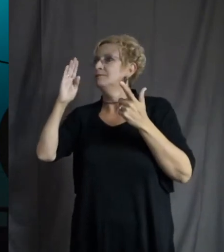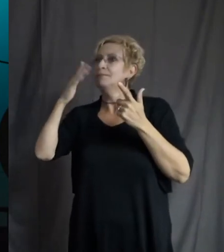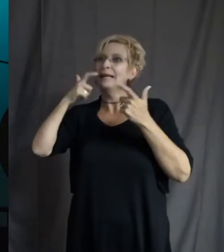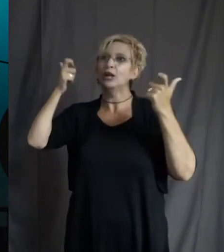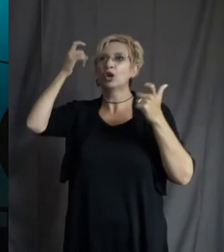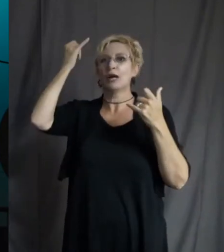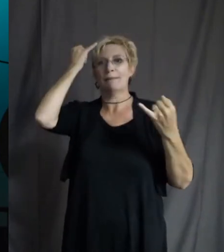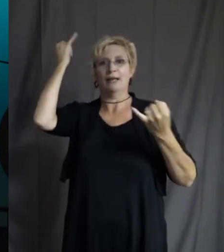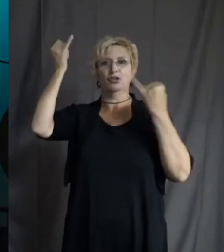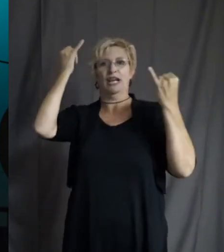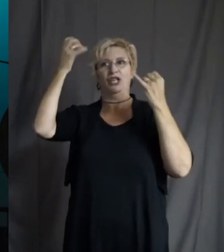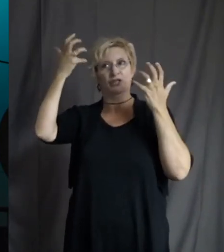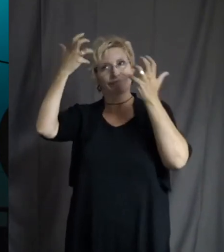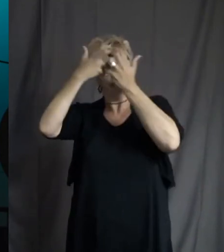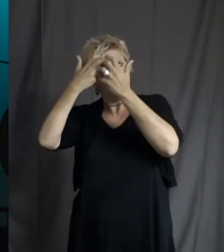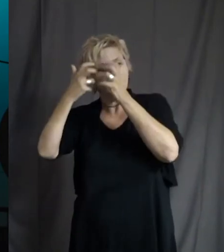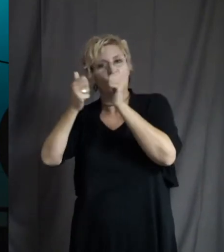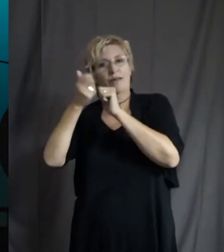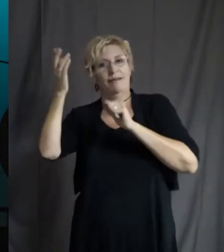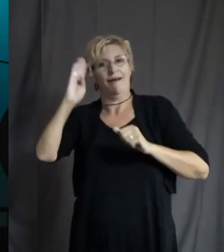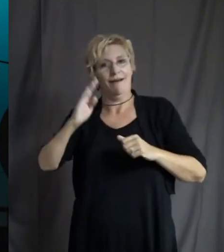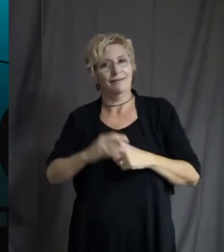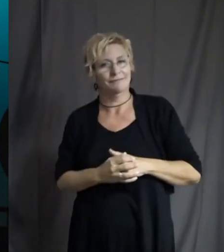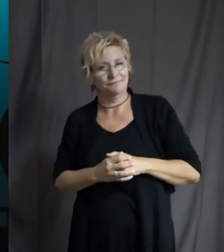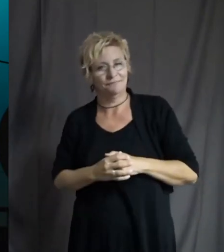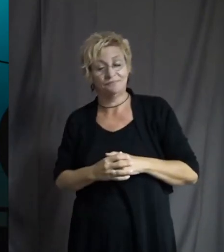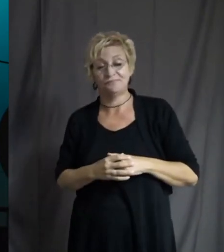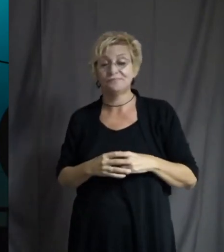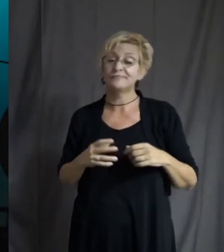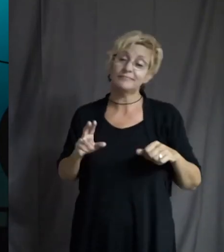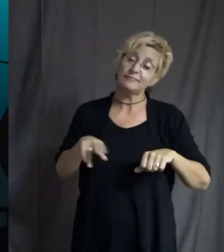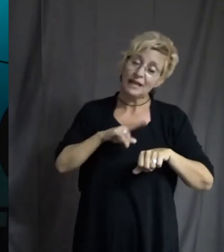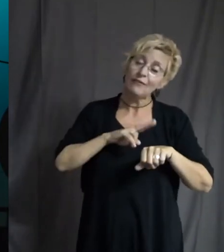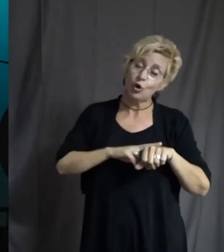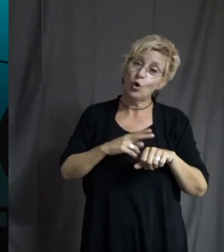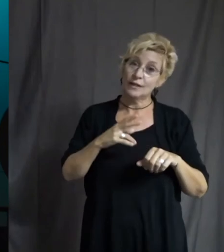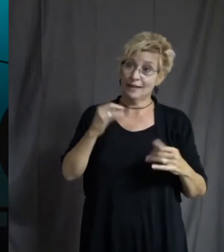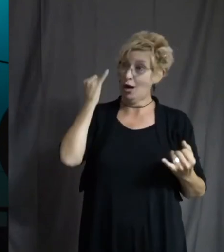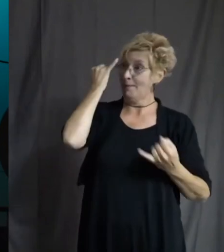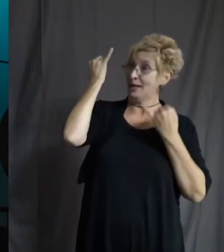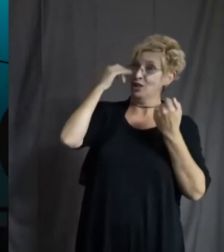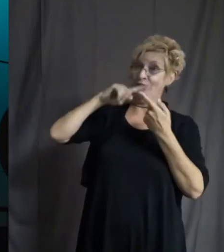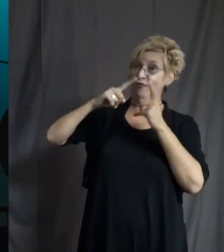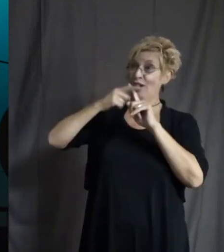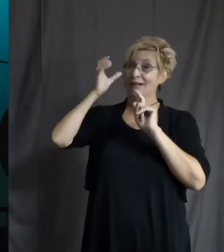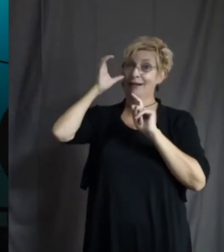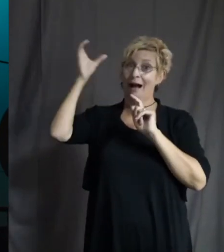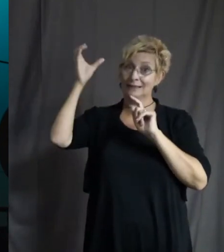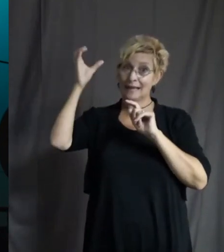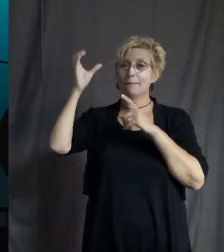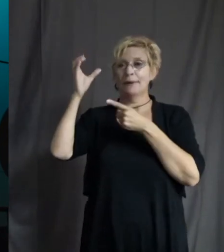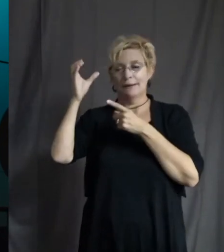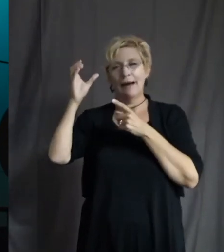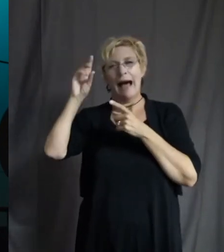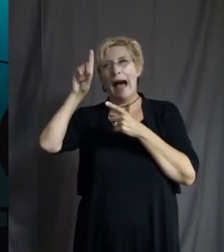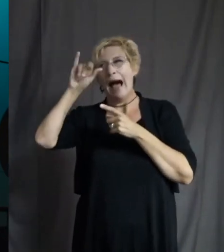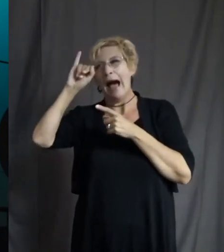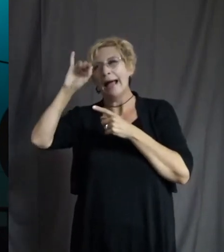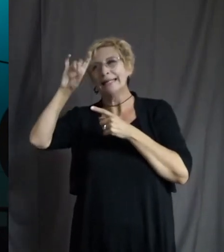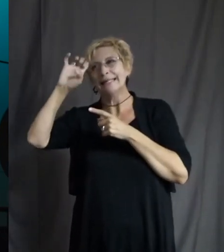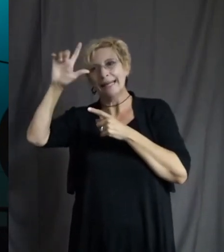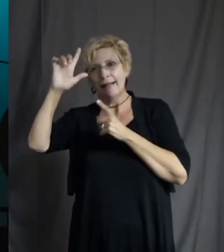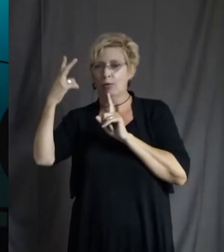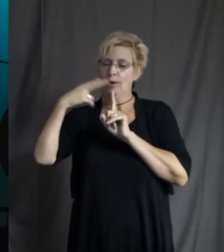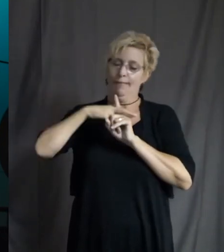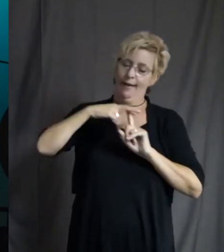imagination. Of course, we apply this imaginary friend concept, this idealization, to ourselves as